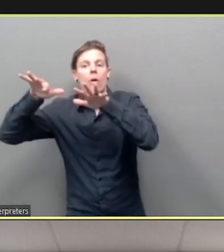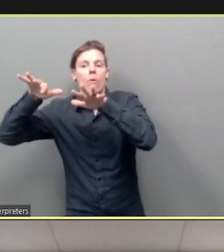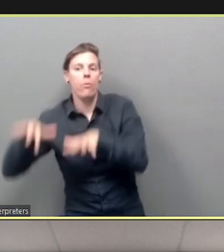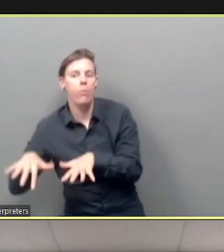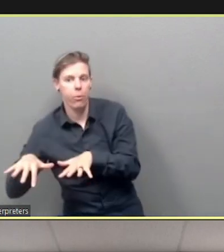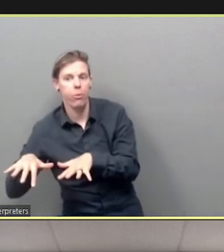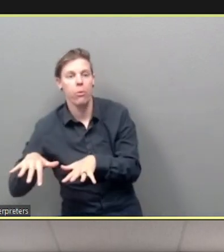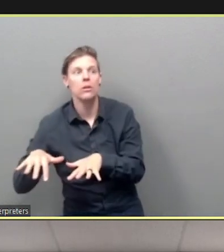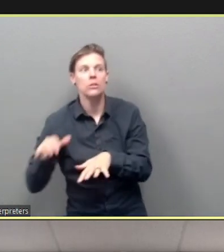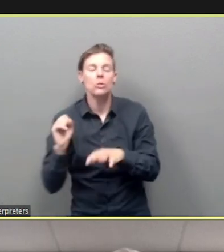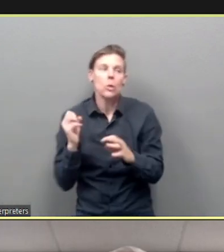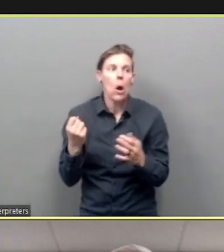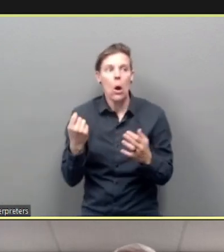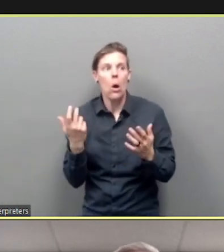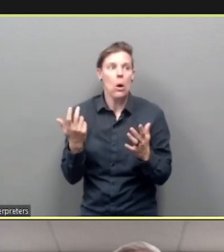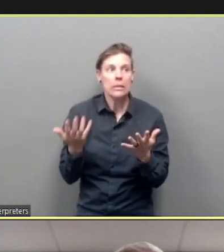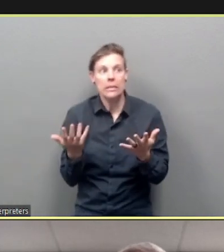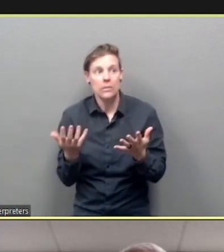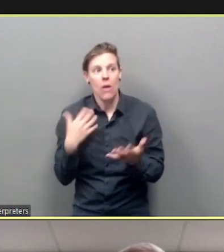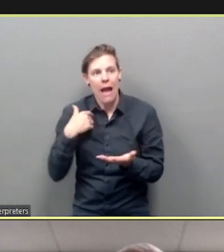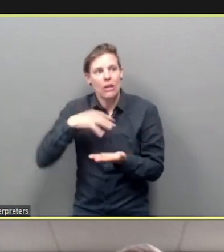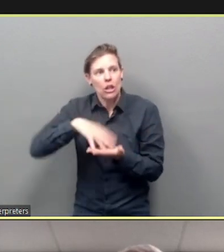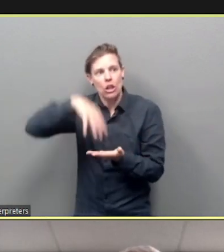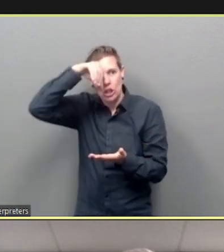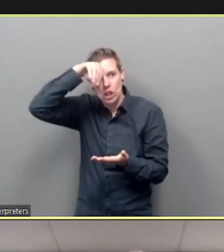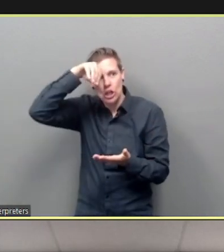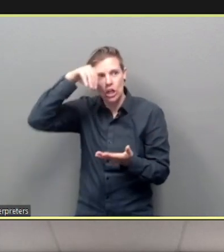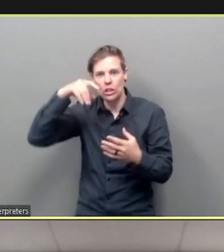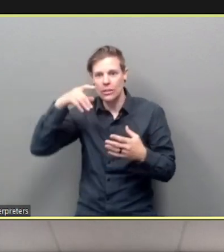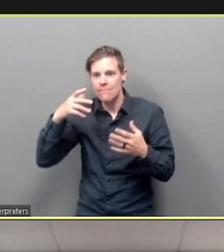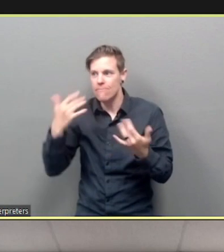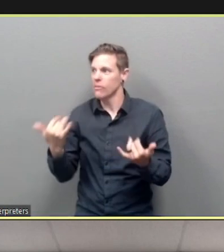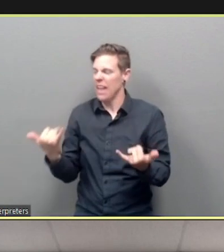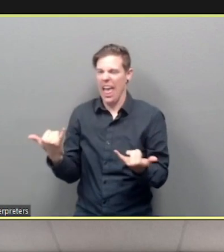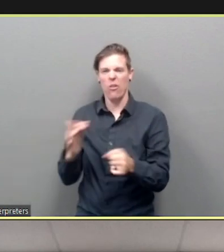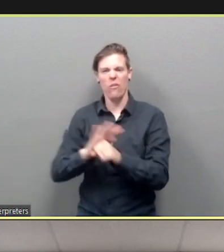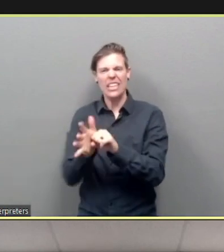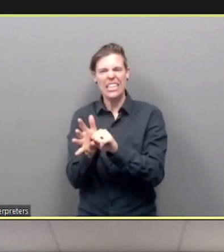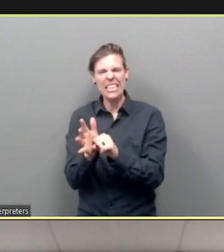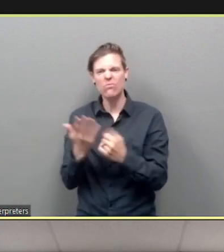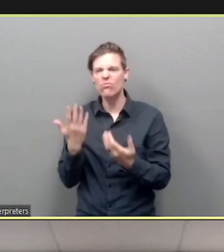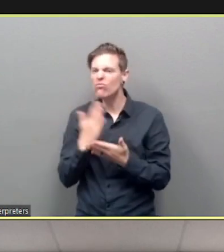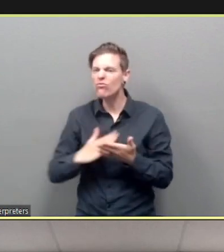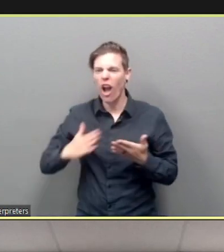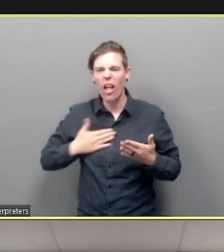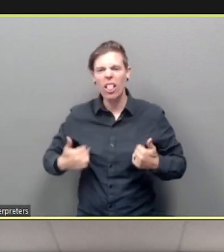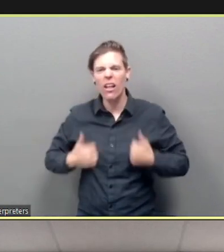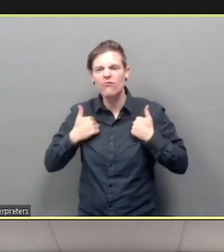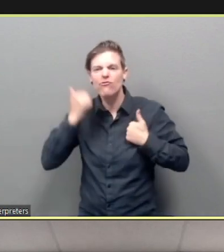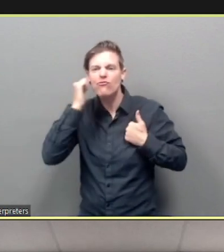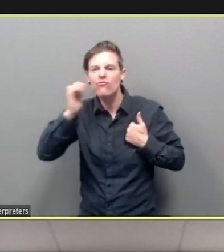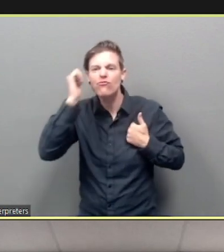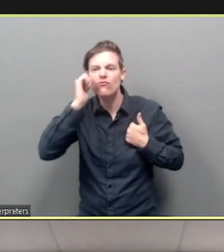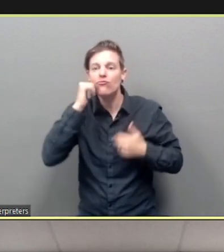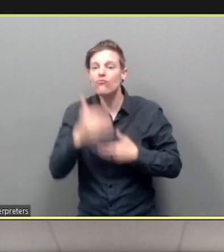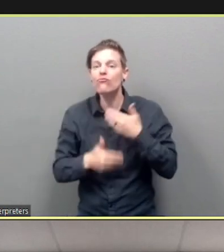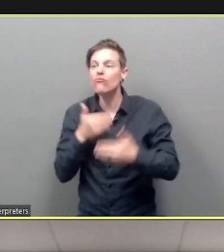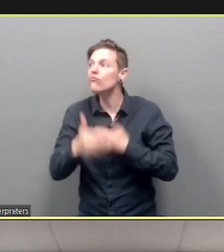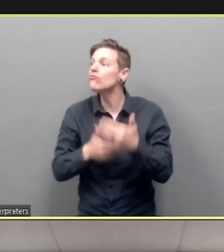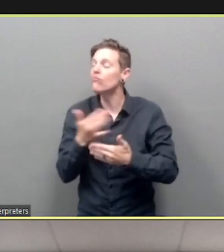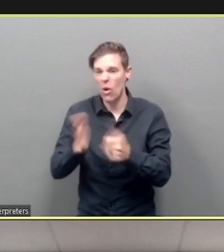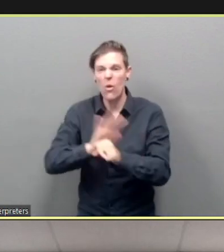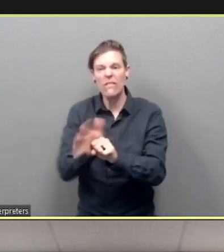COVID, and this might be one of the most significant advances for the world in terms of learning to live with